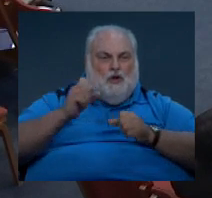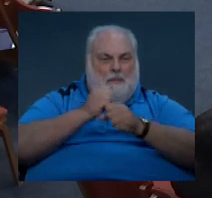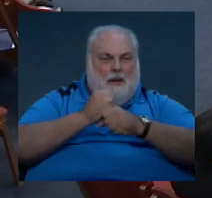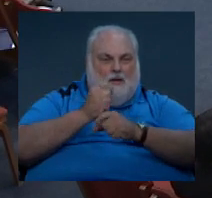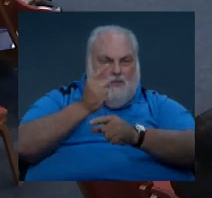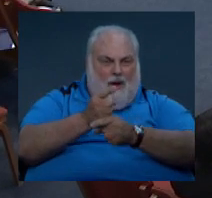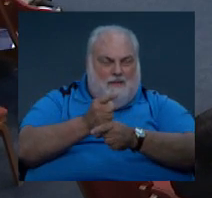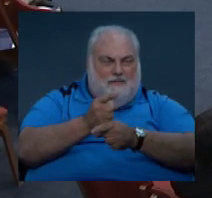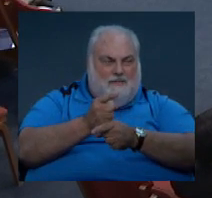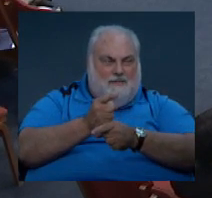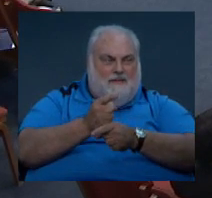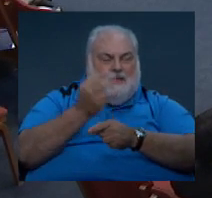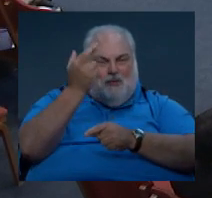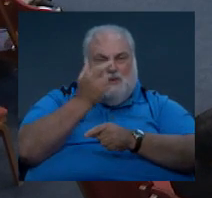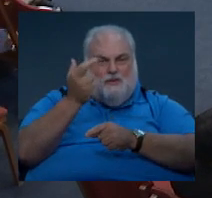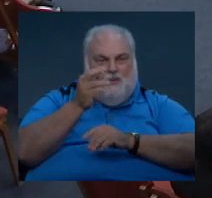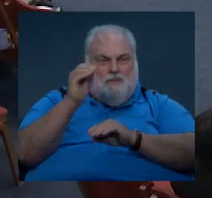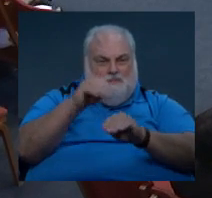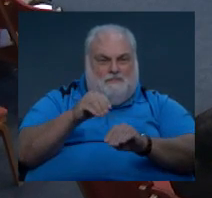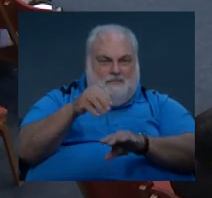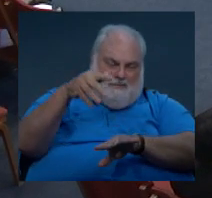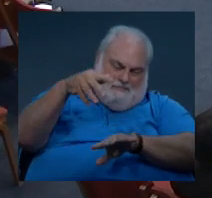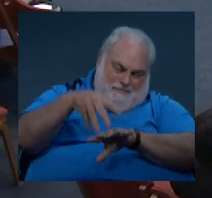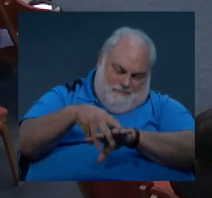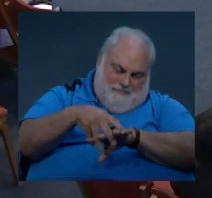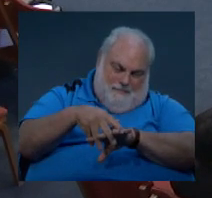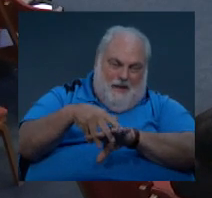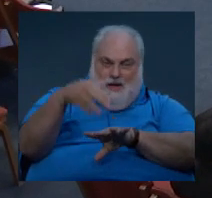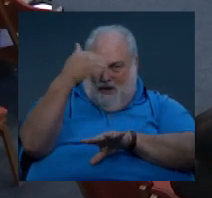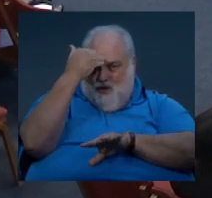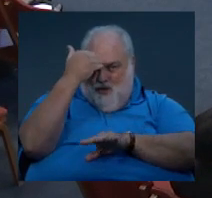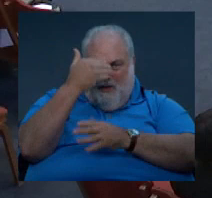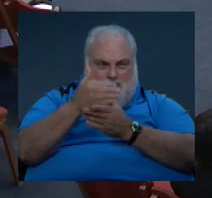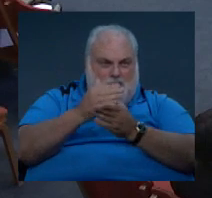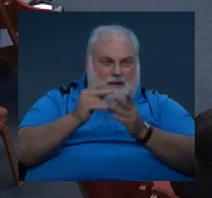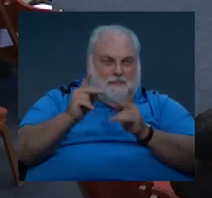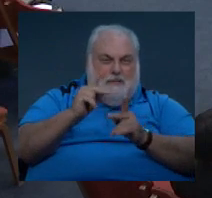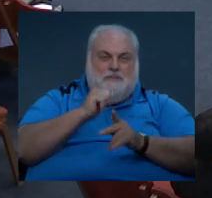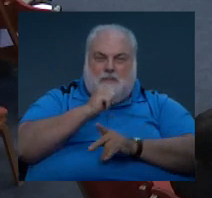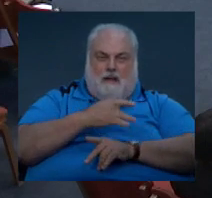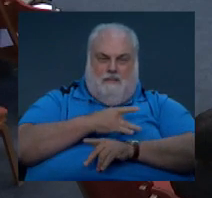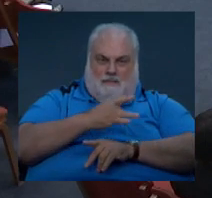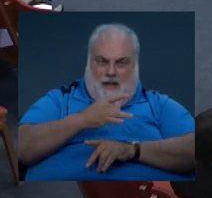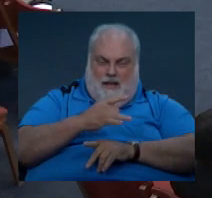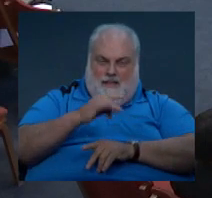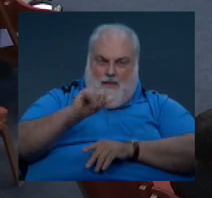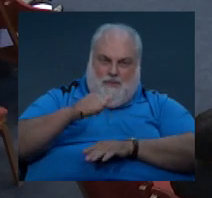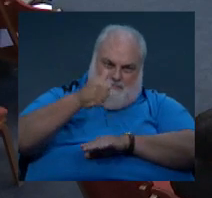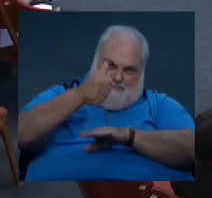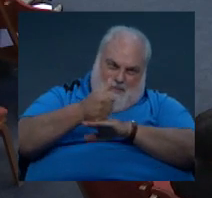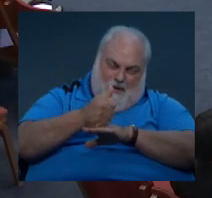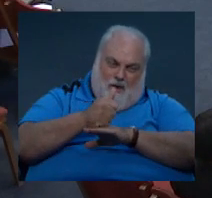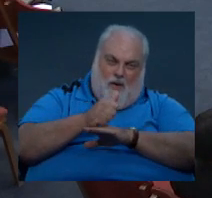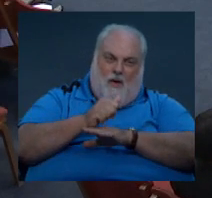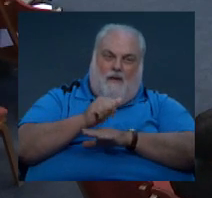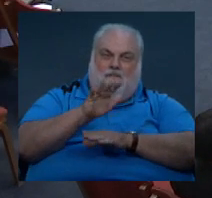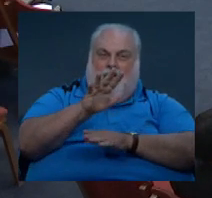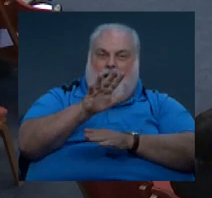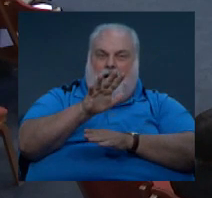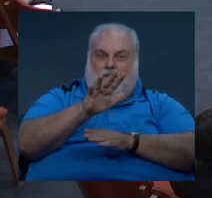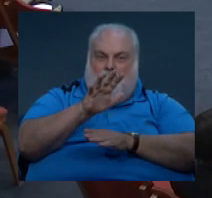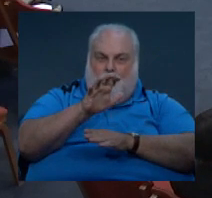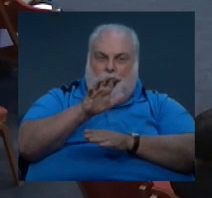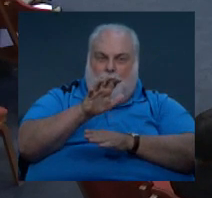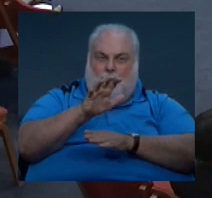what we're here for. And I know there have been some people who don't like the fact that we built a 5,600 square foot home